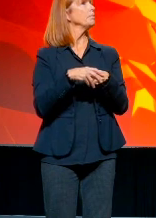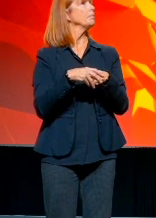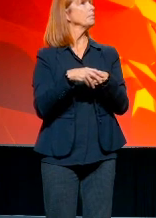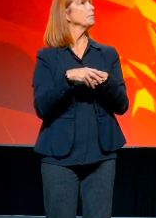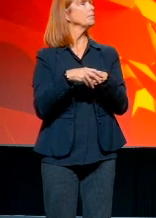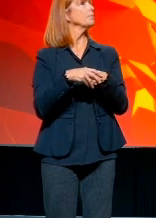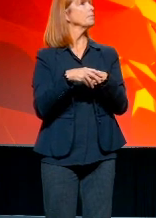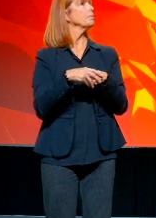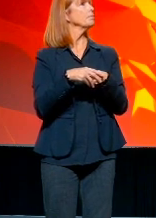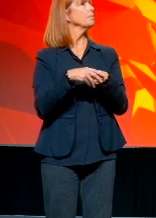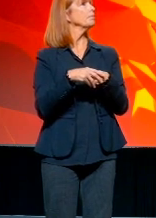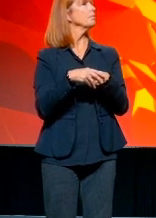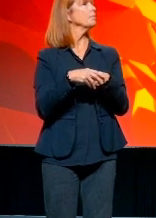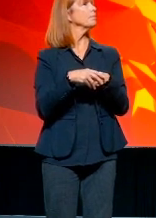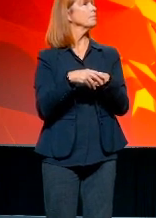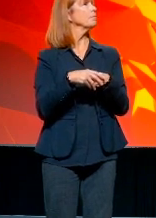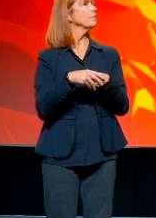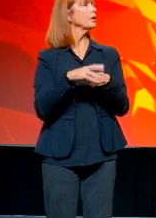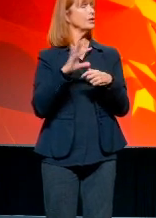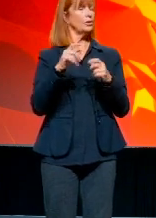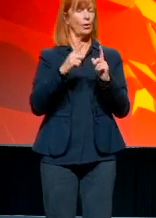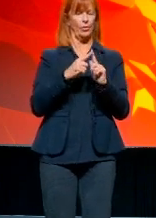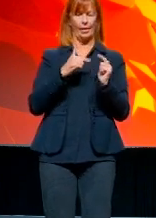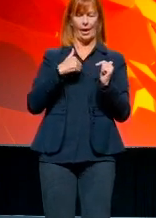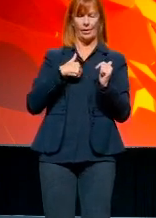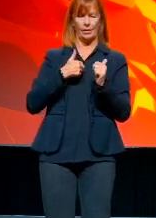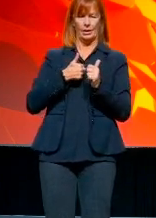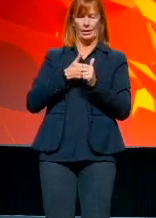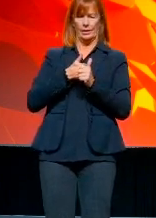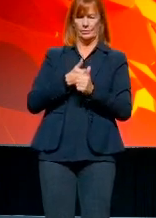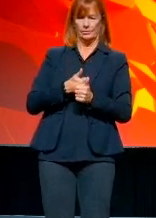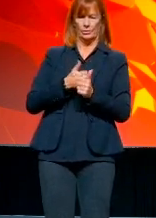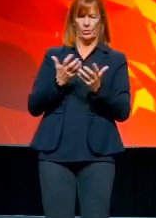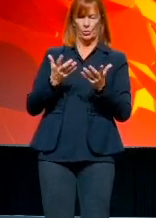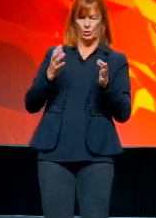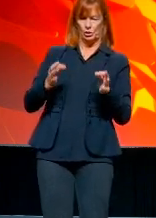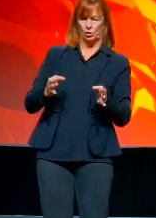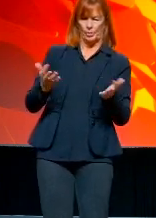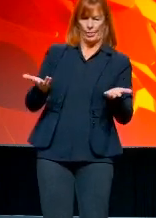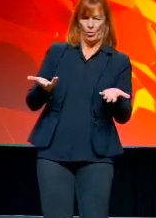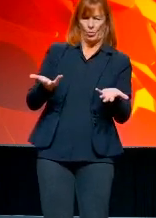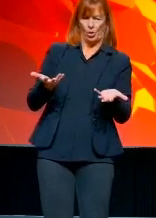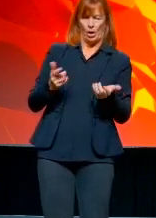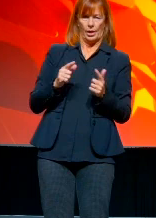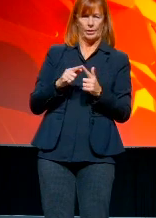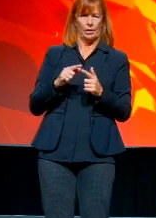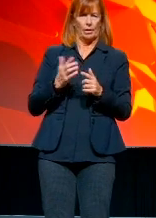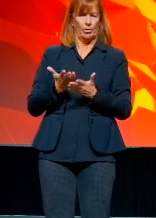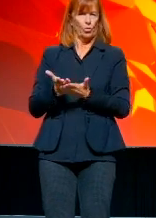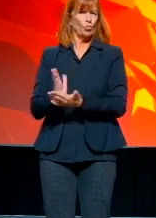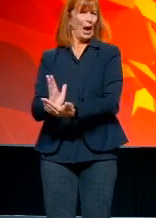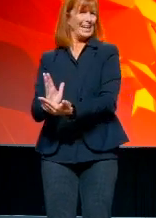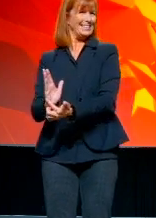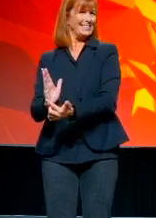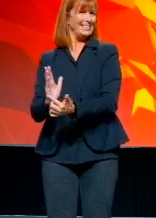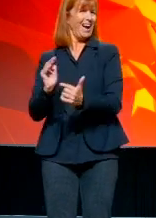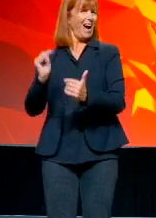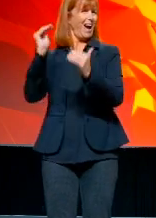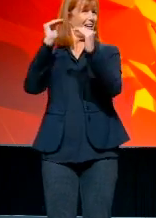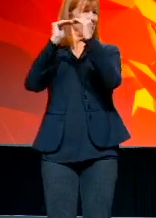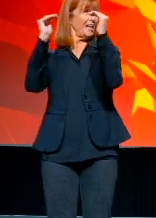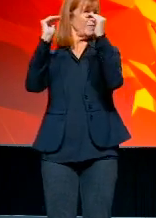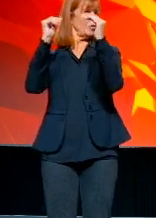a constitutional AI that essentially kind of like determines what kind of like the right high-level principles that we